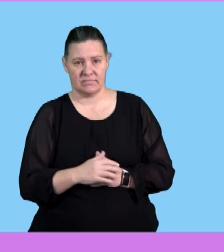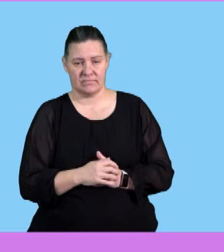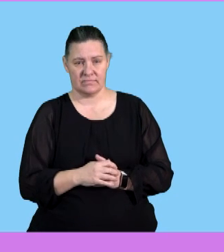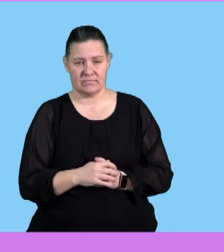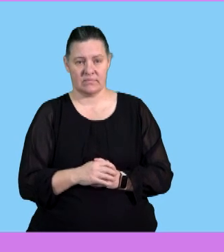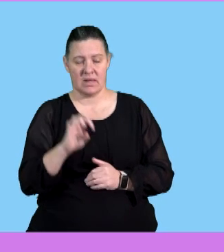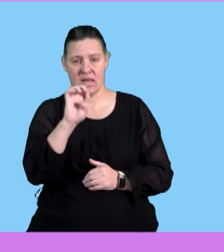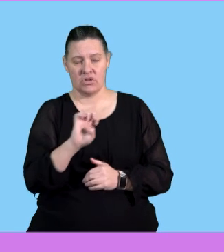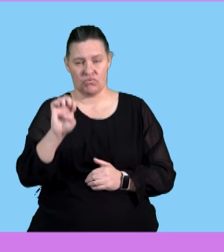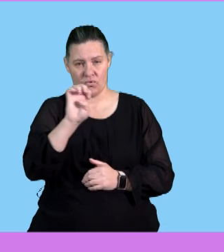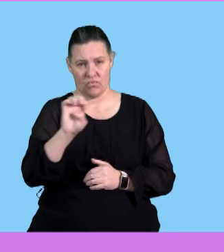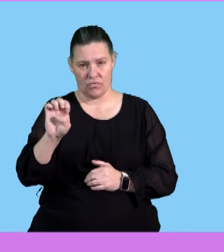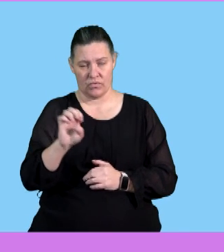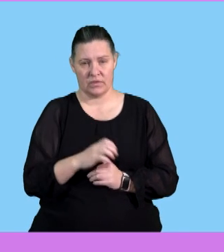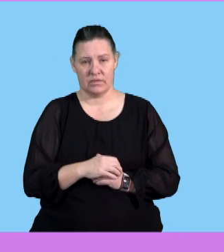€185.48.